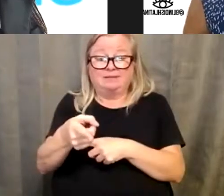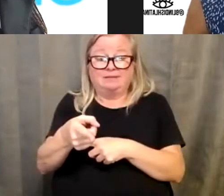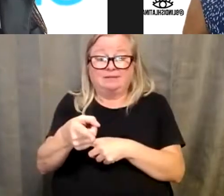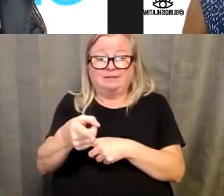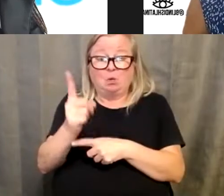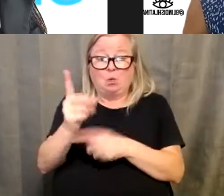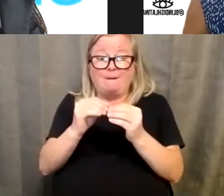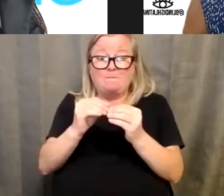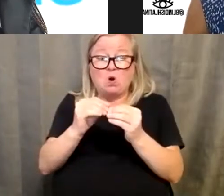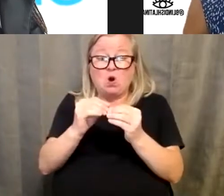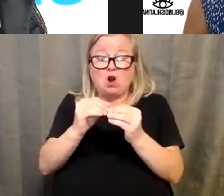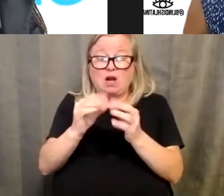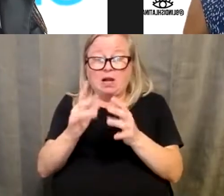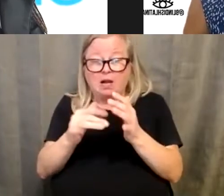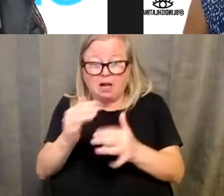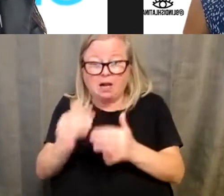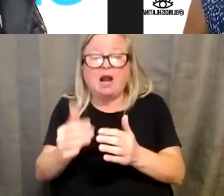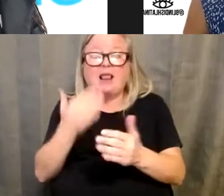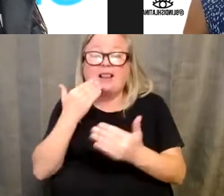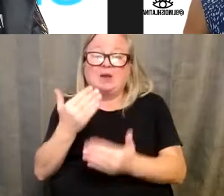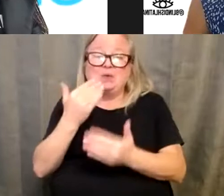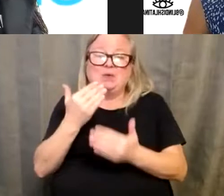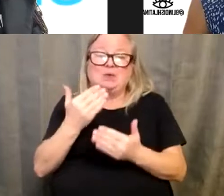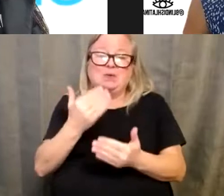One more second here. Okay, thank you.